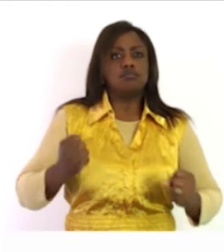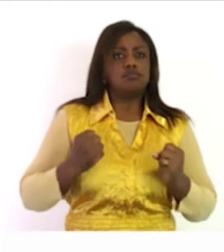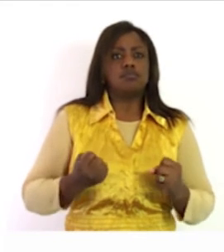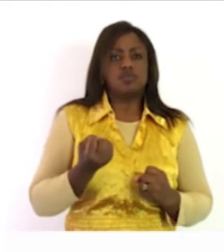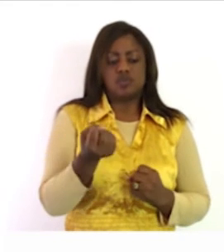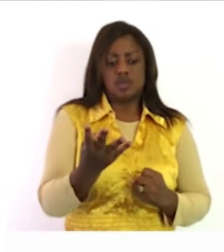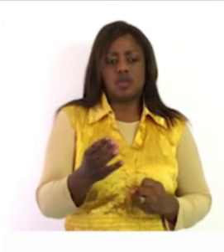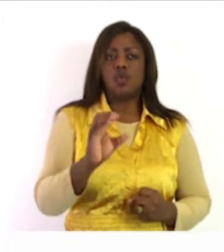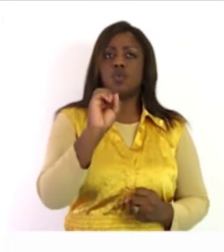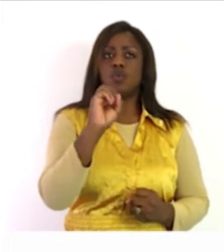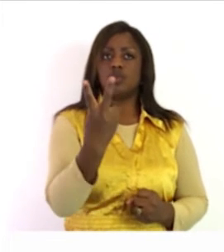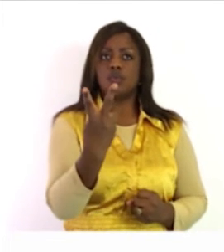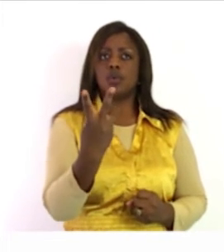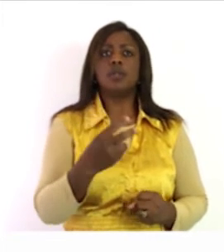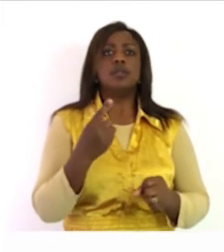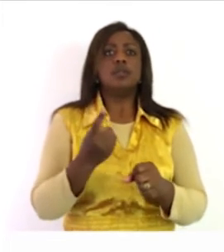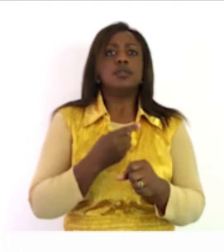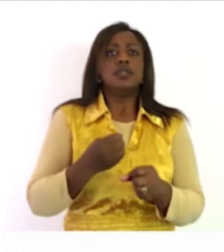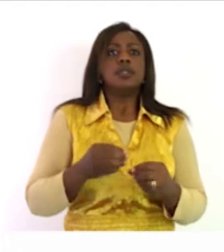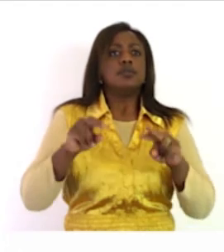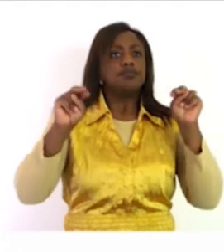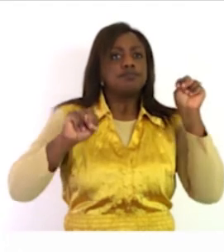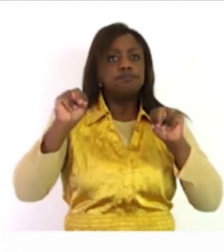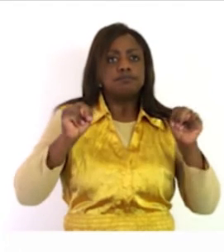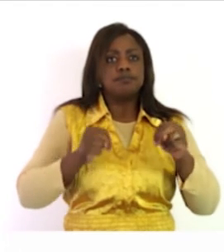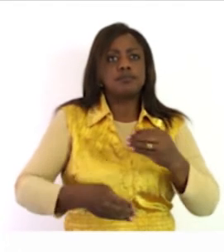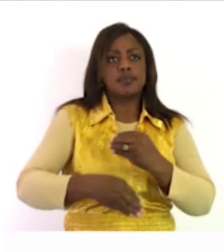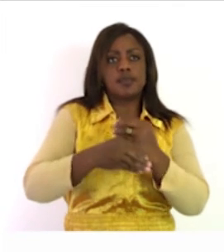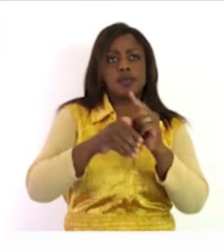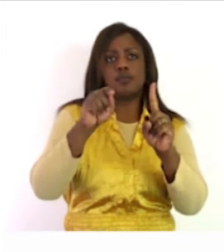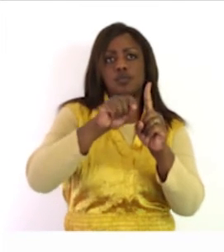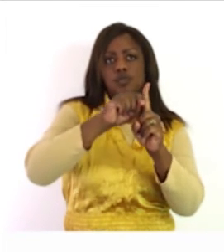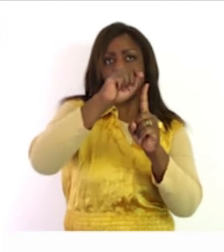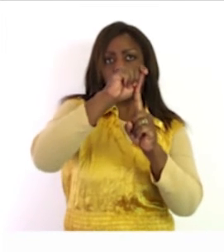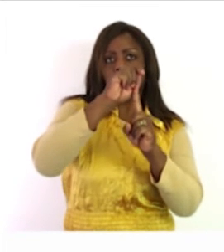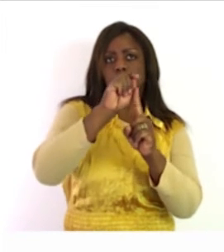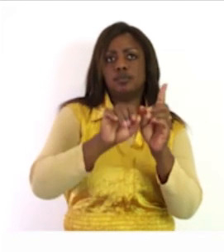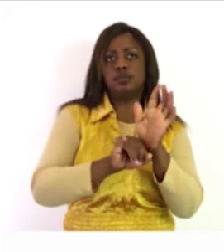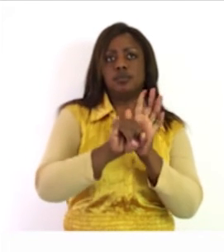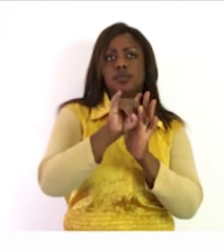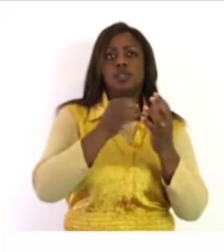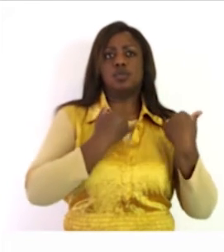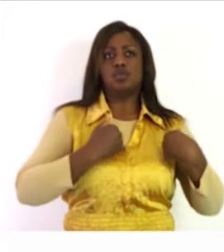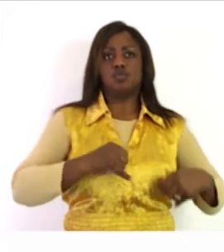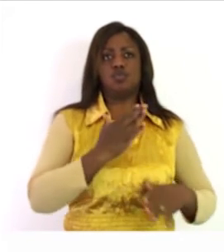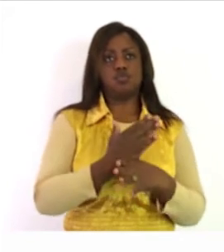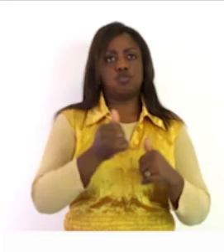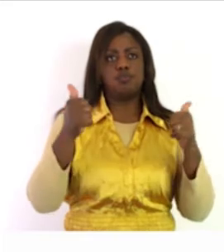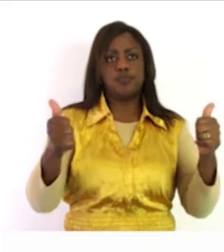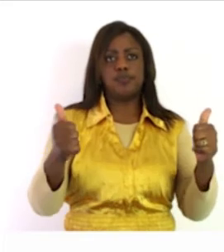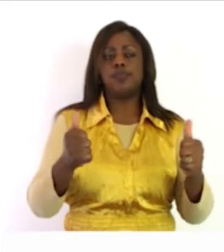and nutrients to your tissues and helps your cardiovascular system work more